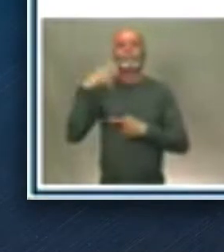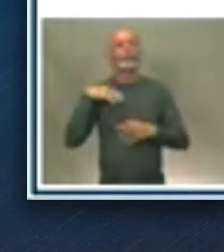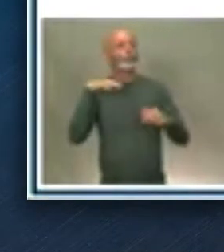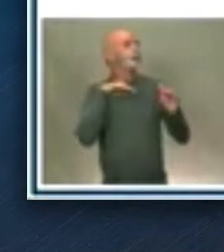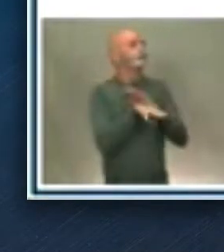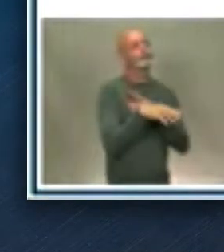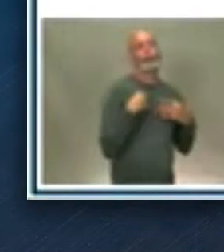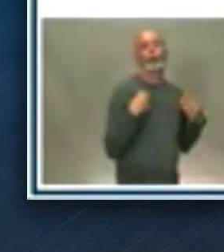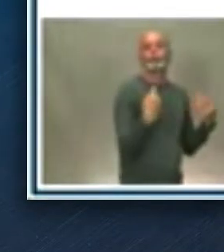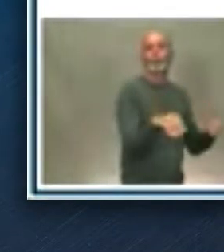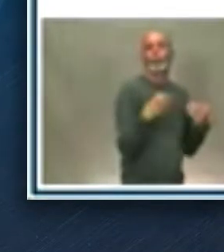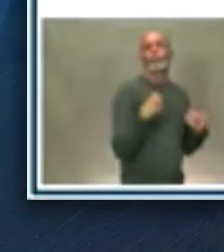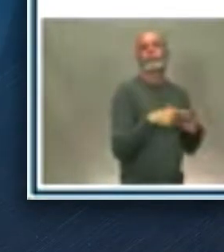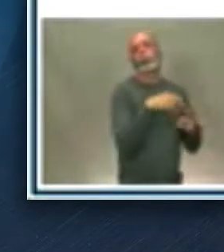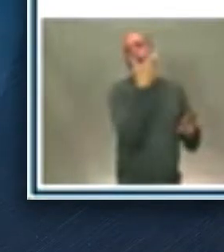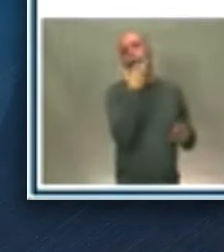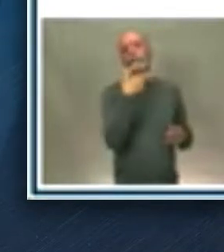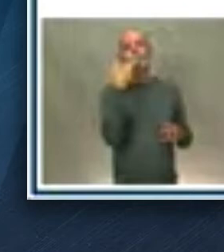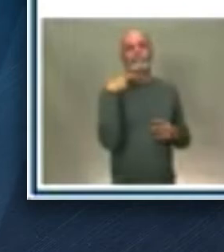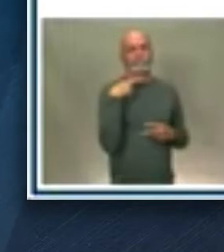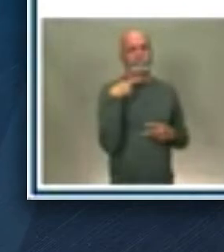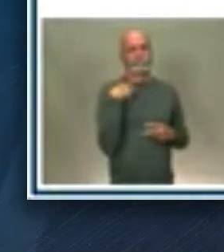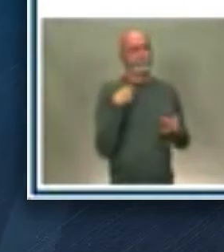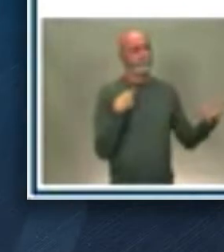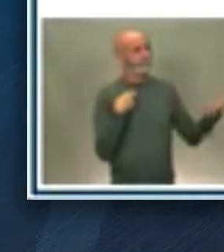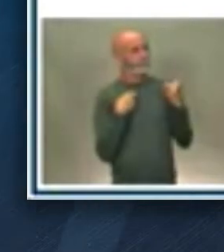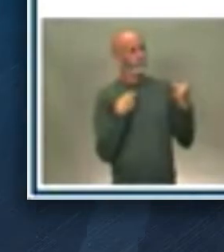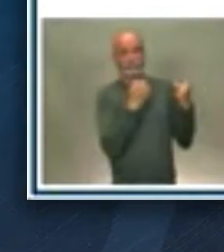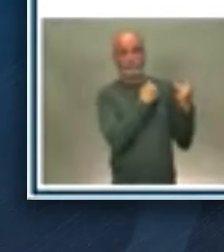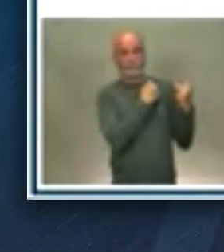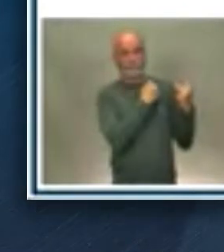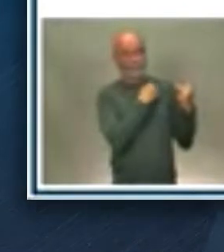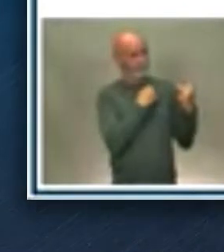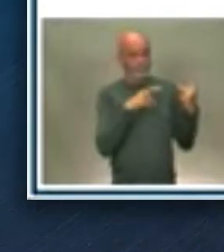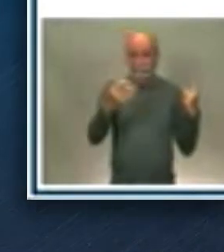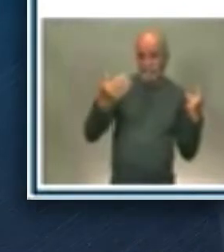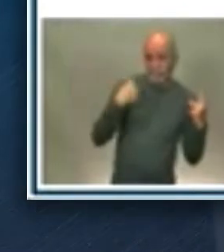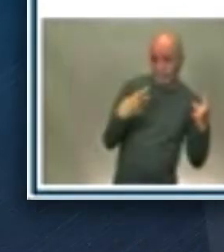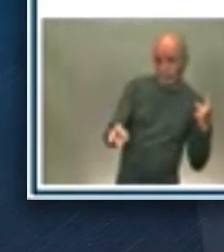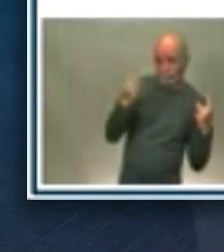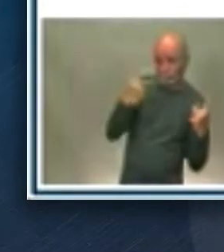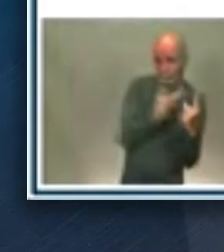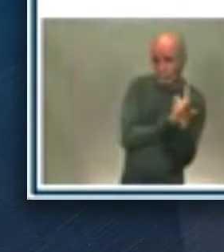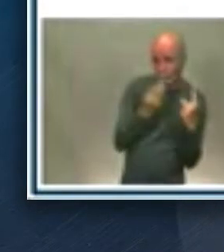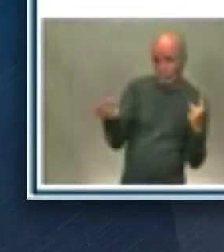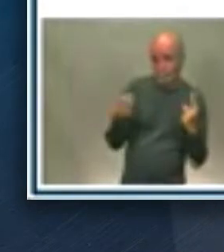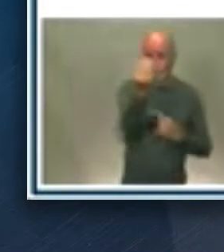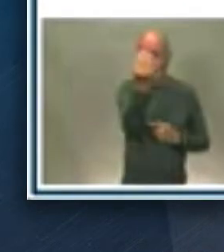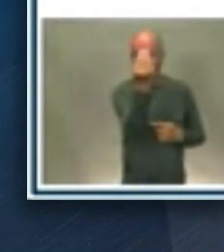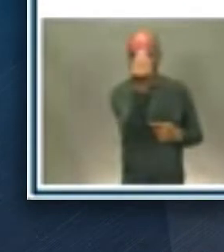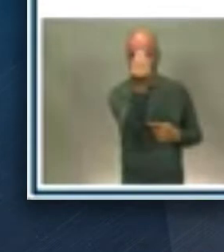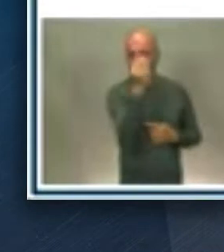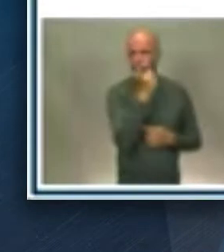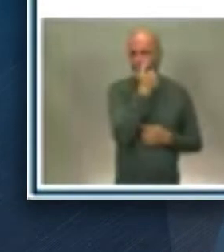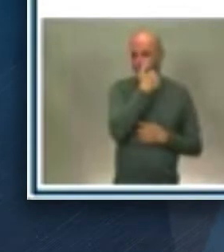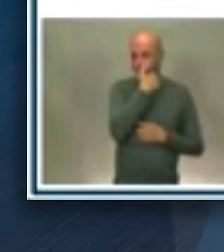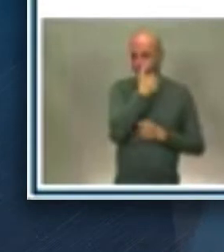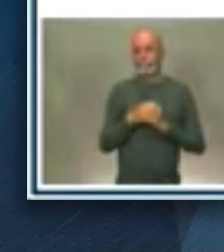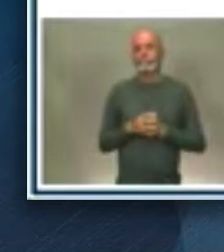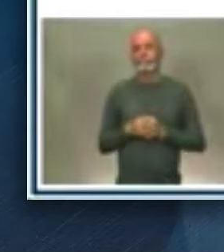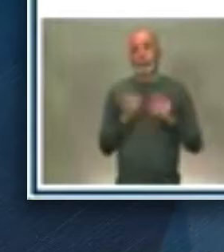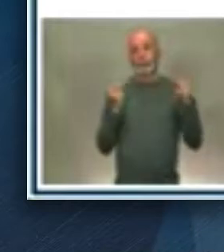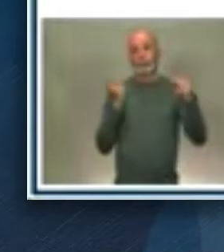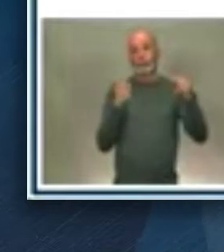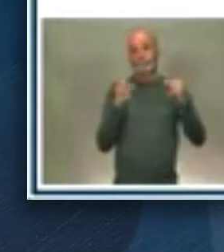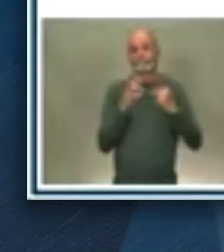what can they ask of me as far as requiring proof of vaccination or to allow me in there? So I think we have to